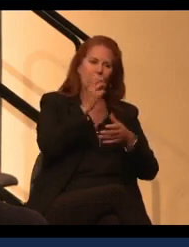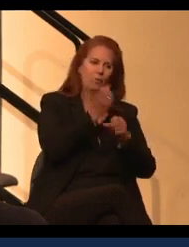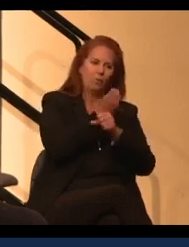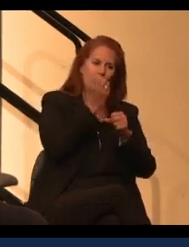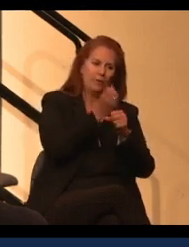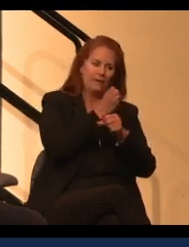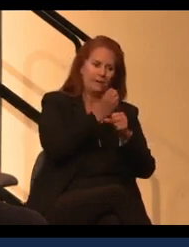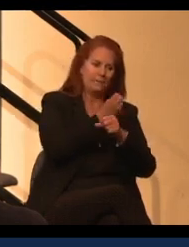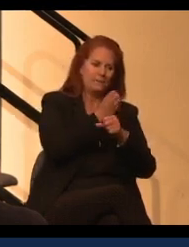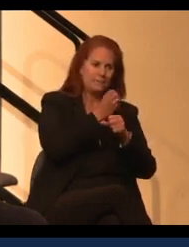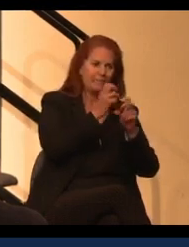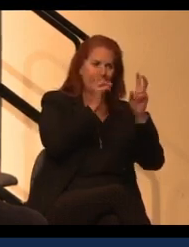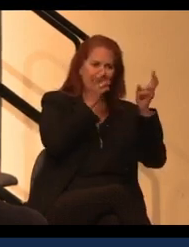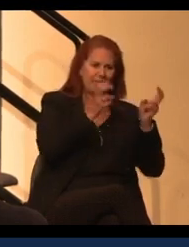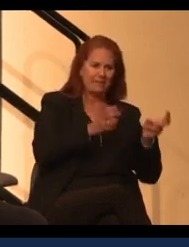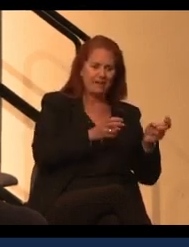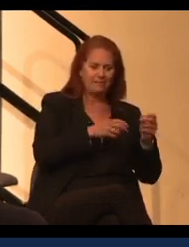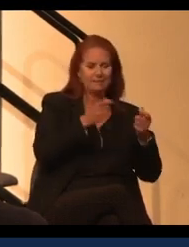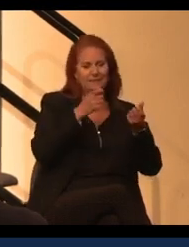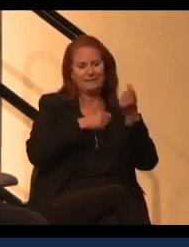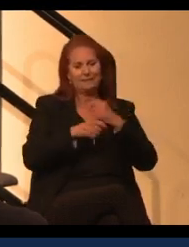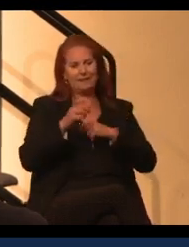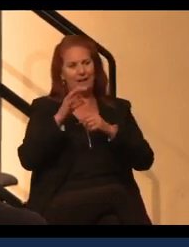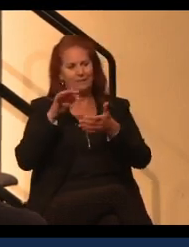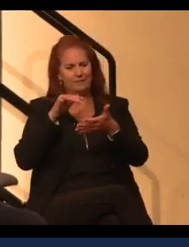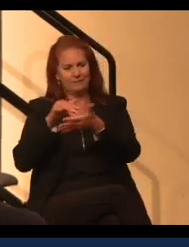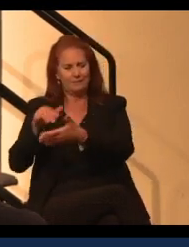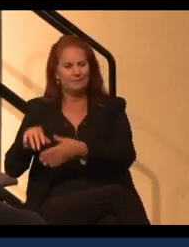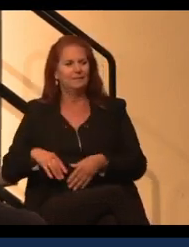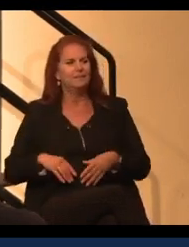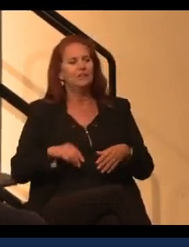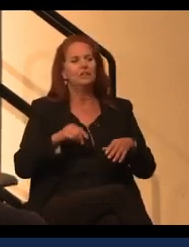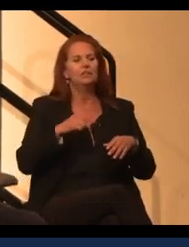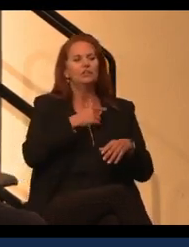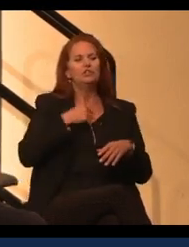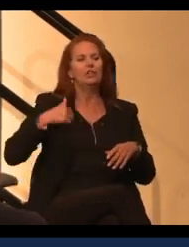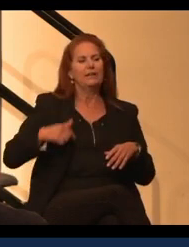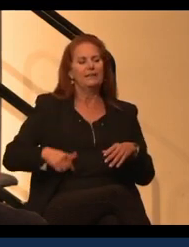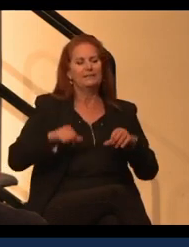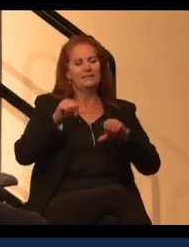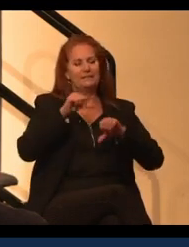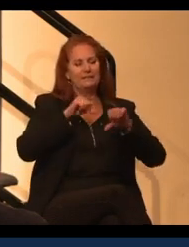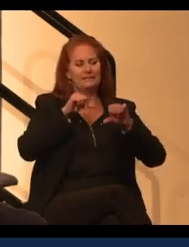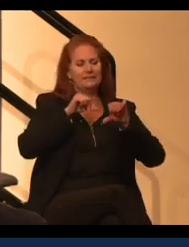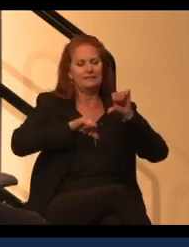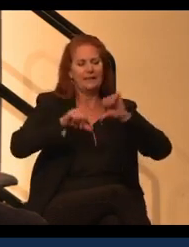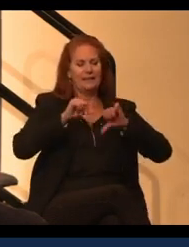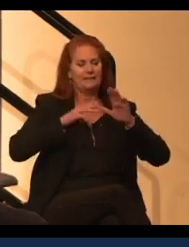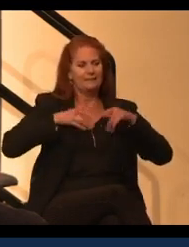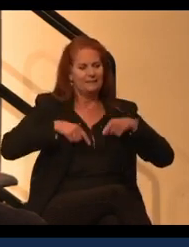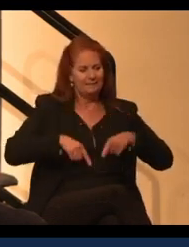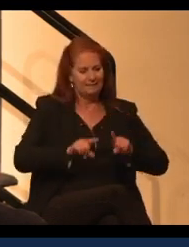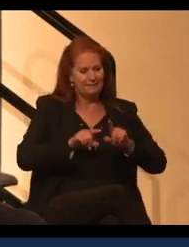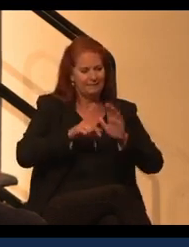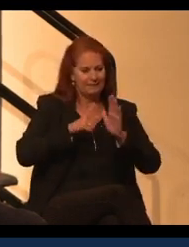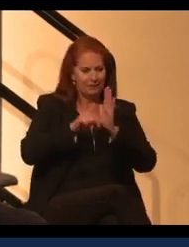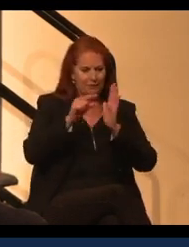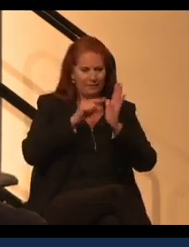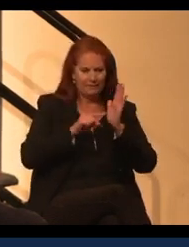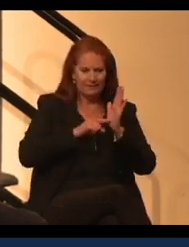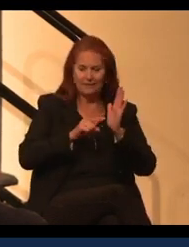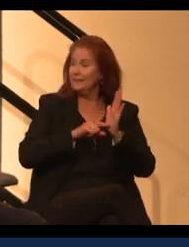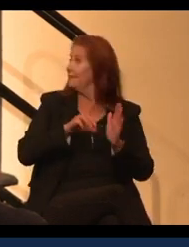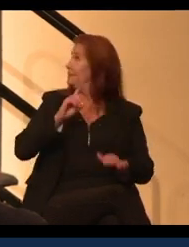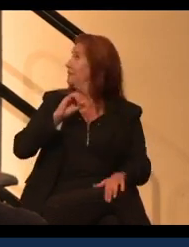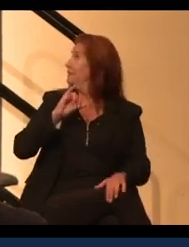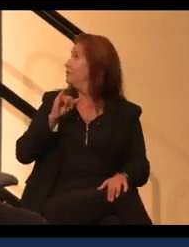those titles instead. Chinese scientists still under investigation. Again, the Department of